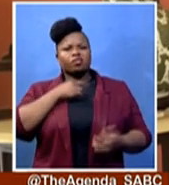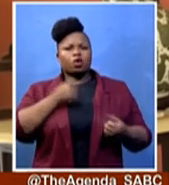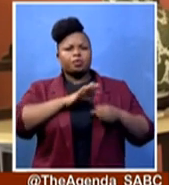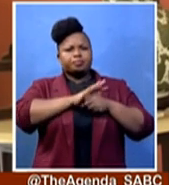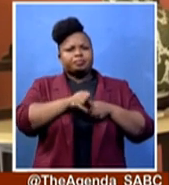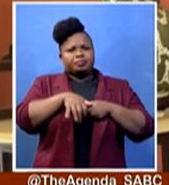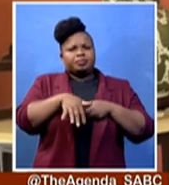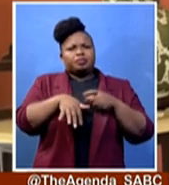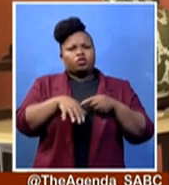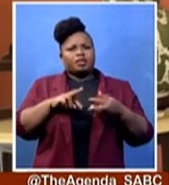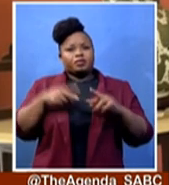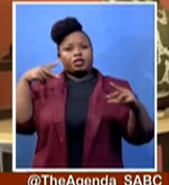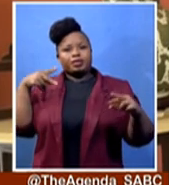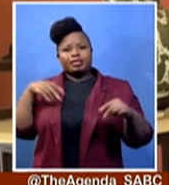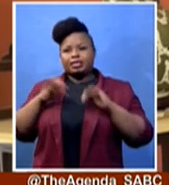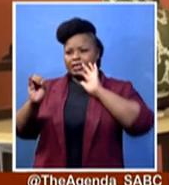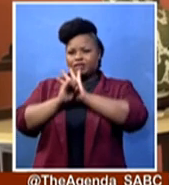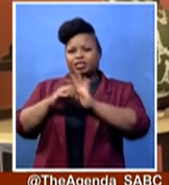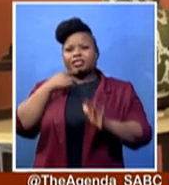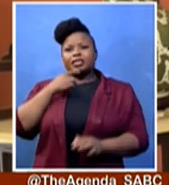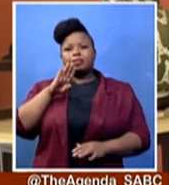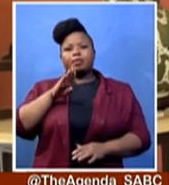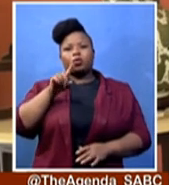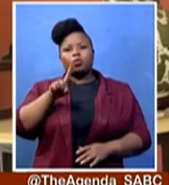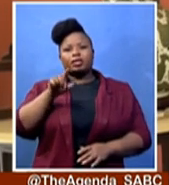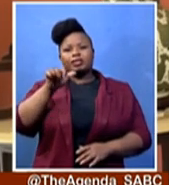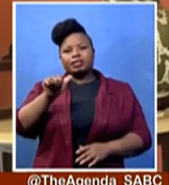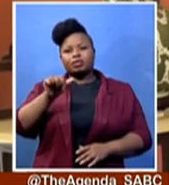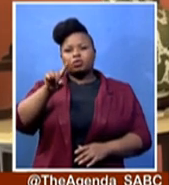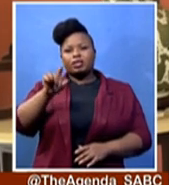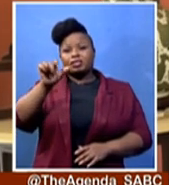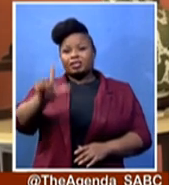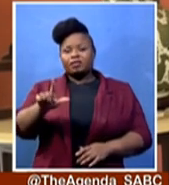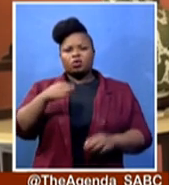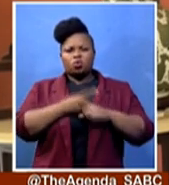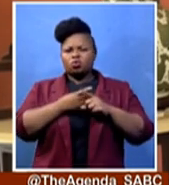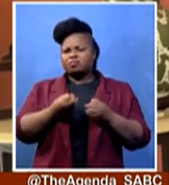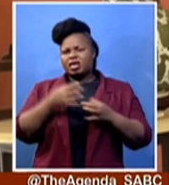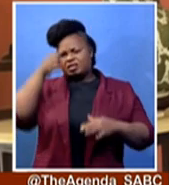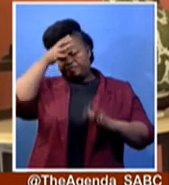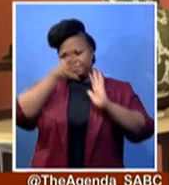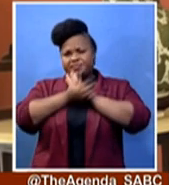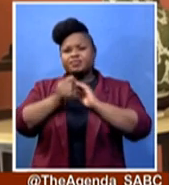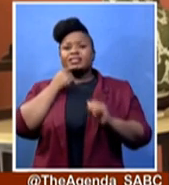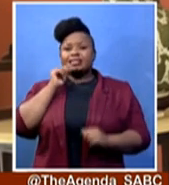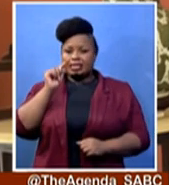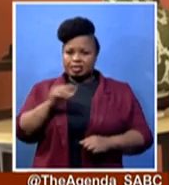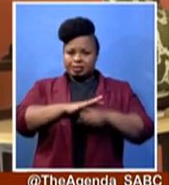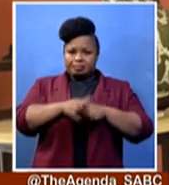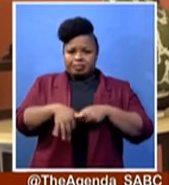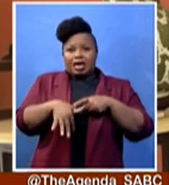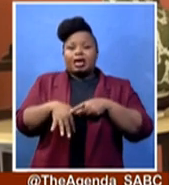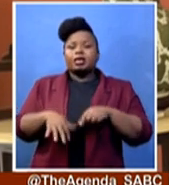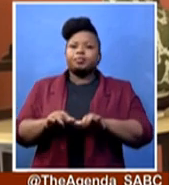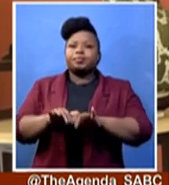the B1617 mutation, and many experts believe this is why cases are surging, but particularly here in Delhi, which is now